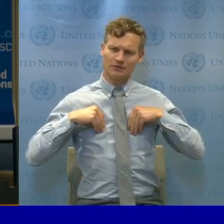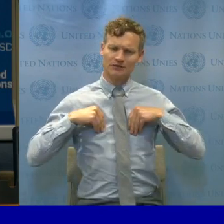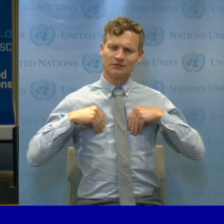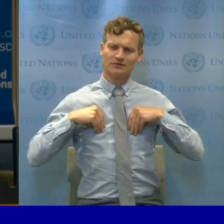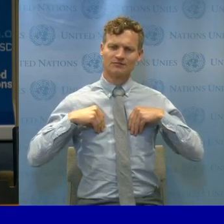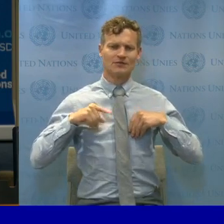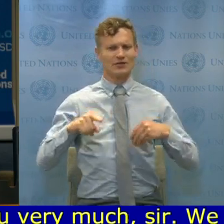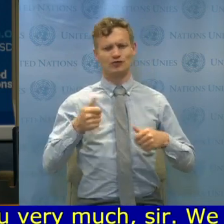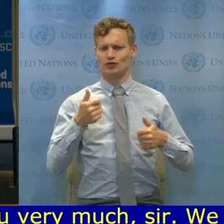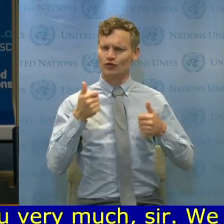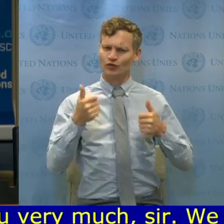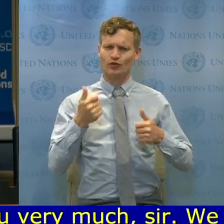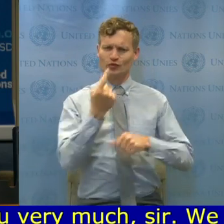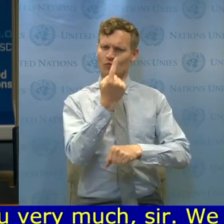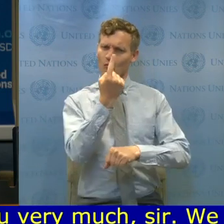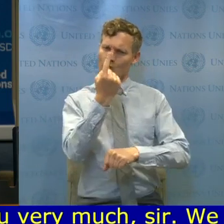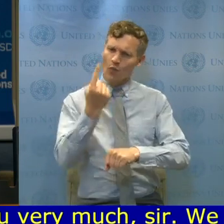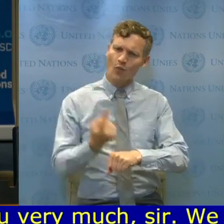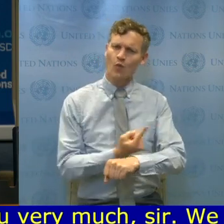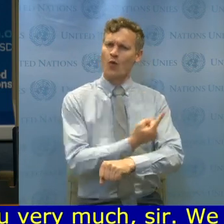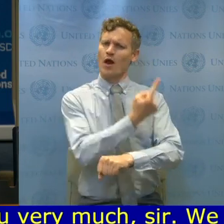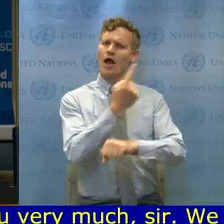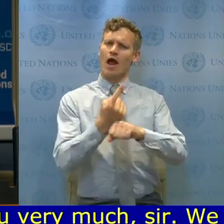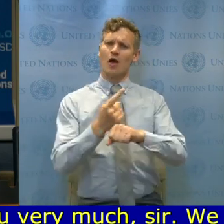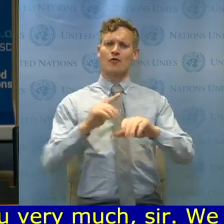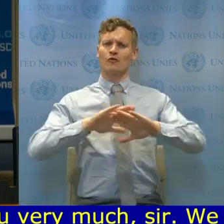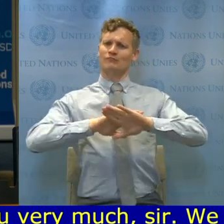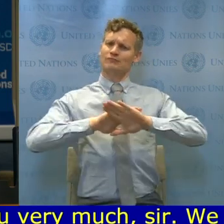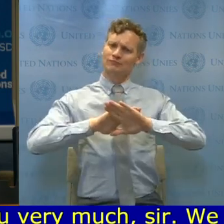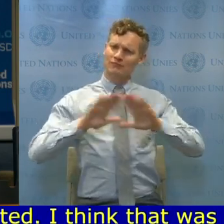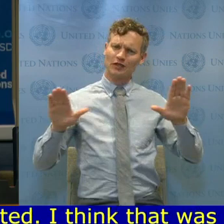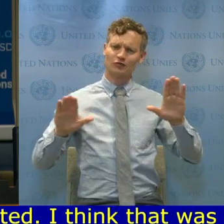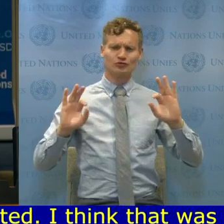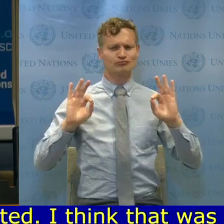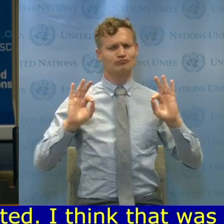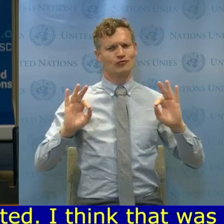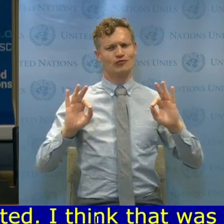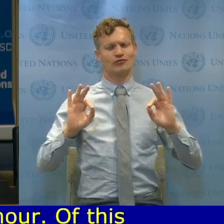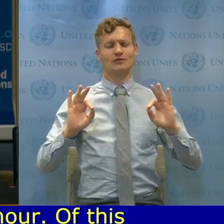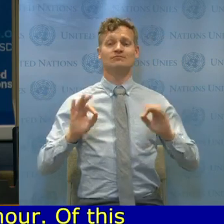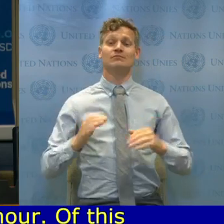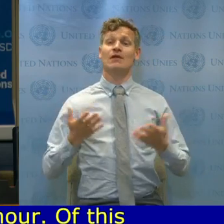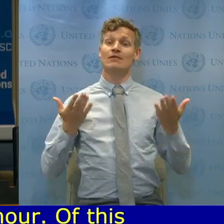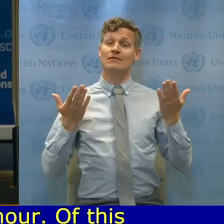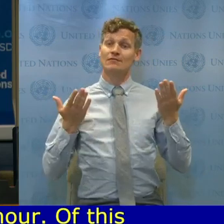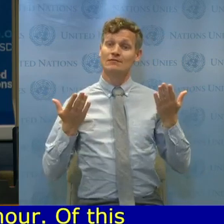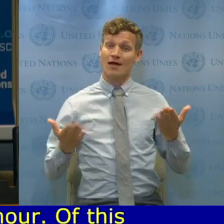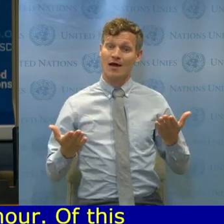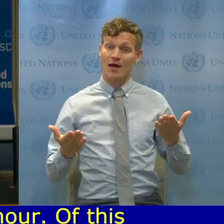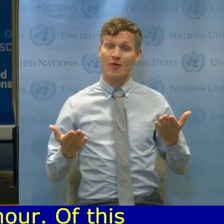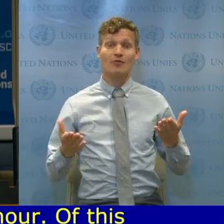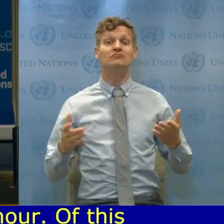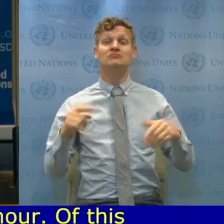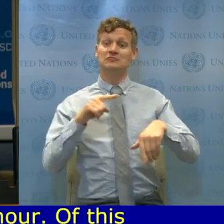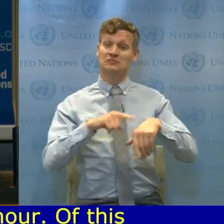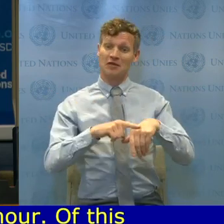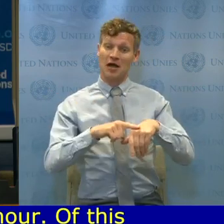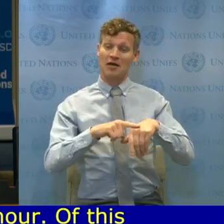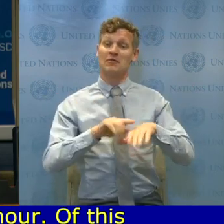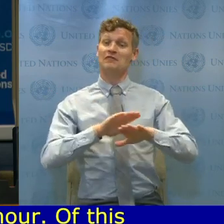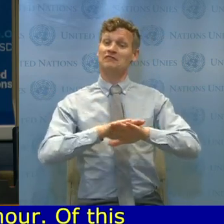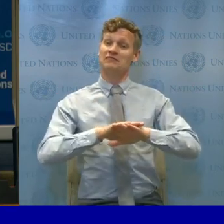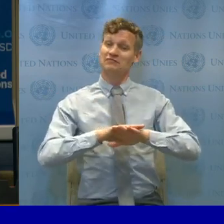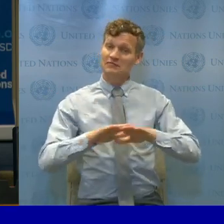this afternoon. Distinguished delegates, ladies and gentlemen, now we finished the